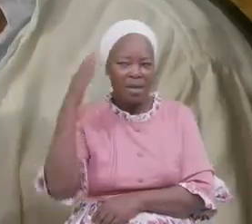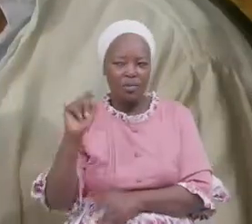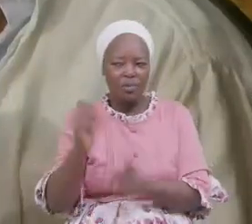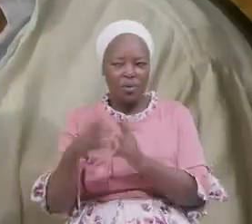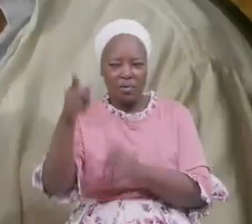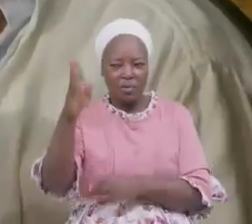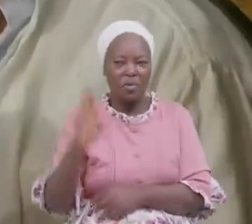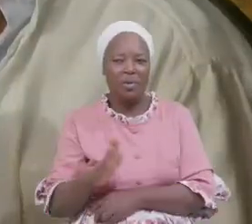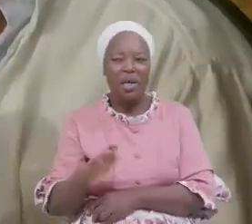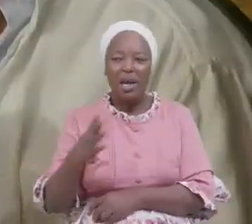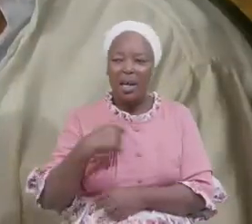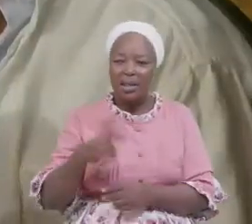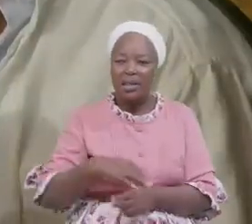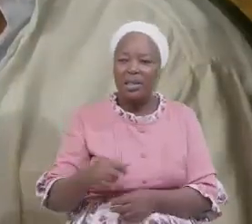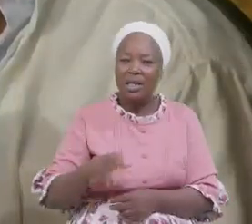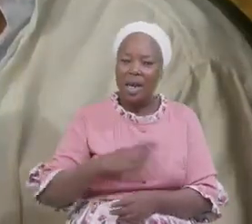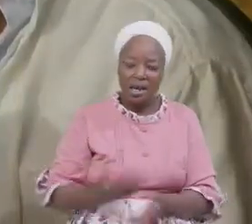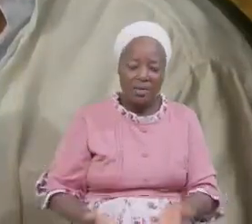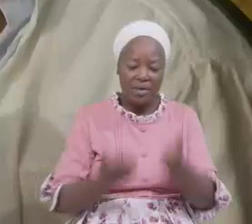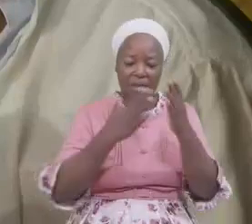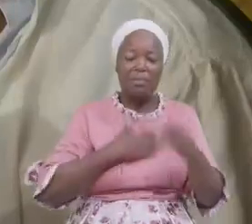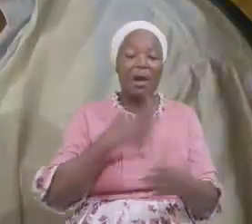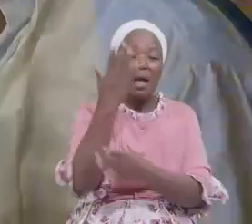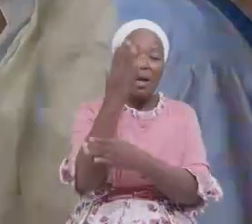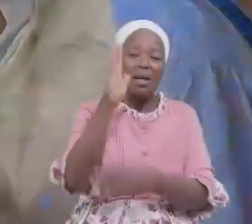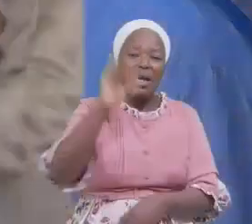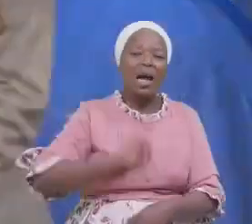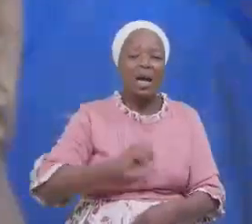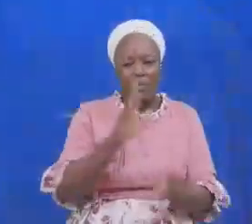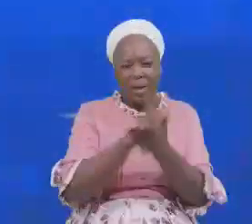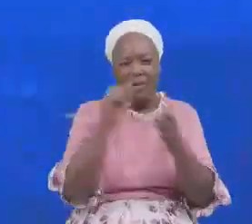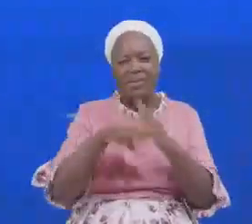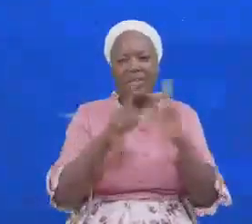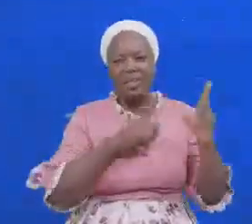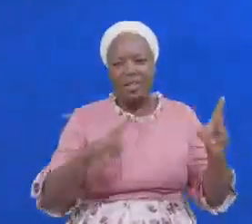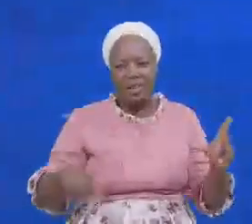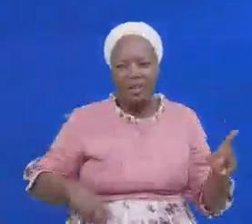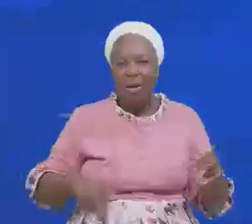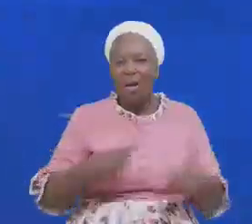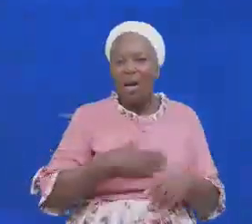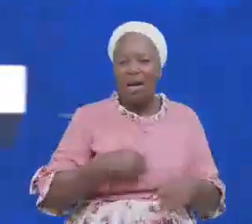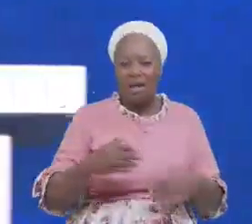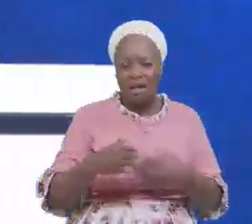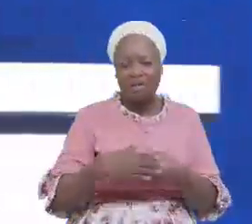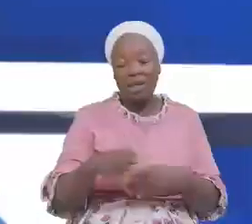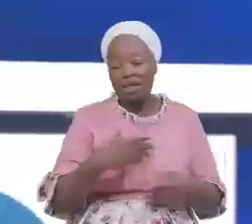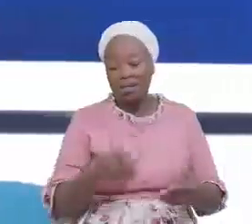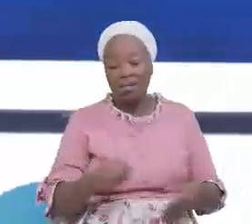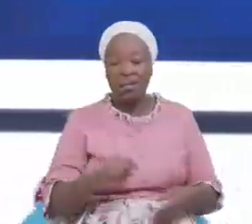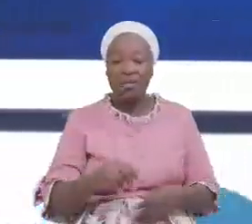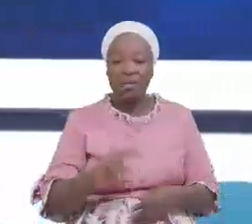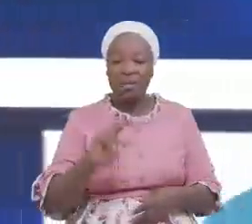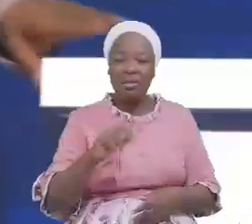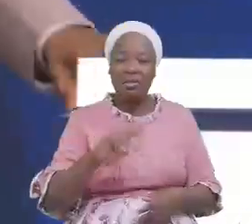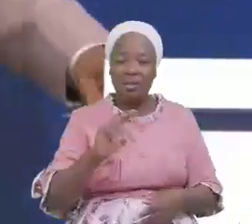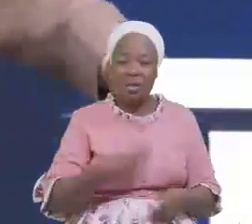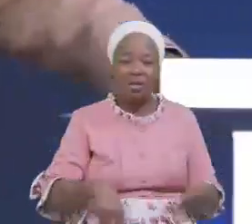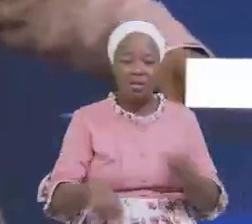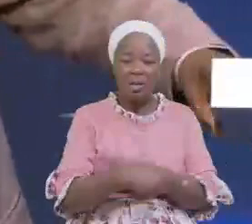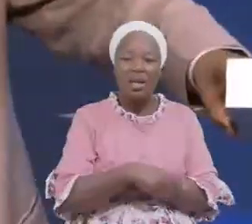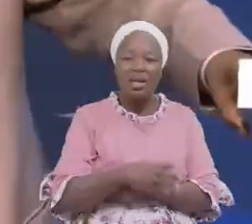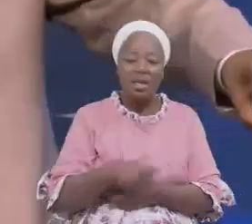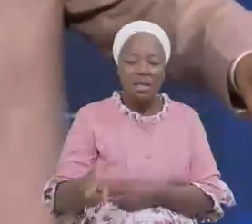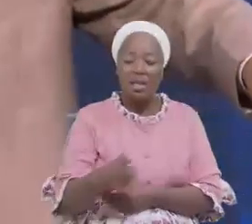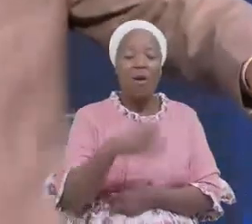I raised up my hand. I believed in the Lord. And then the following day, their old